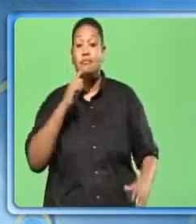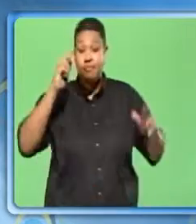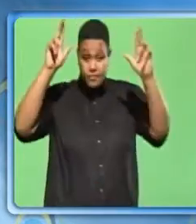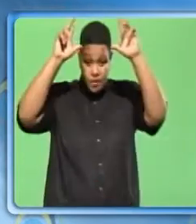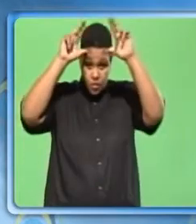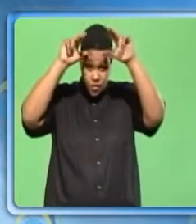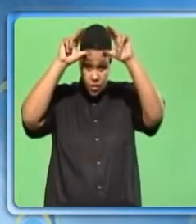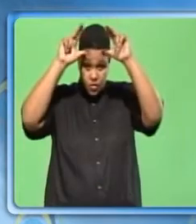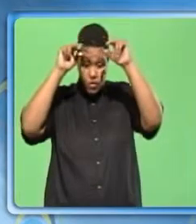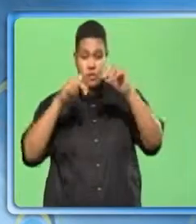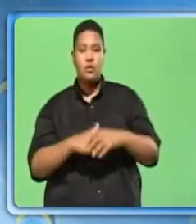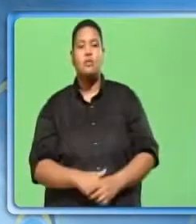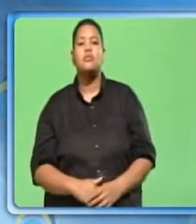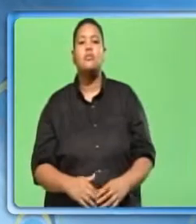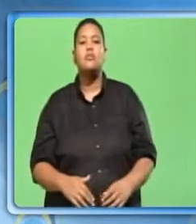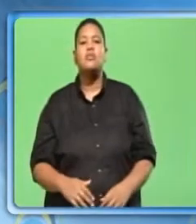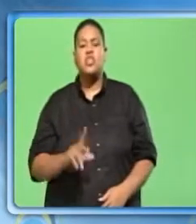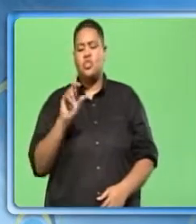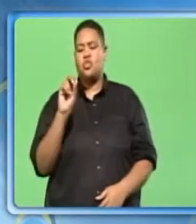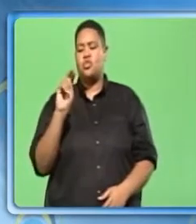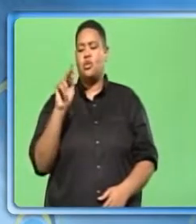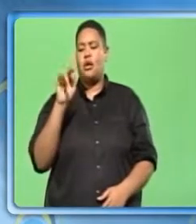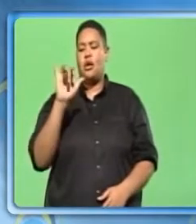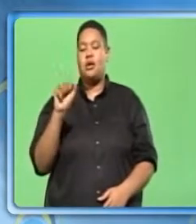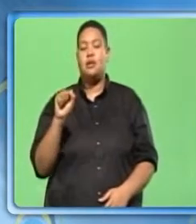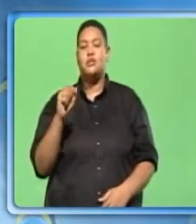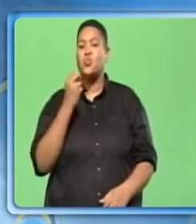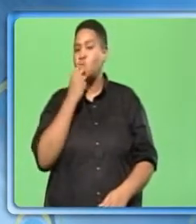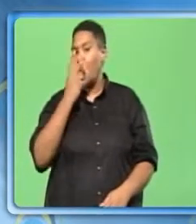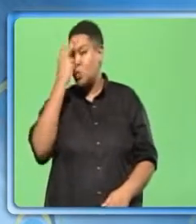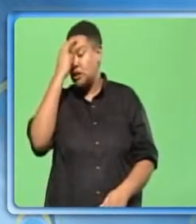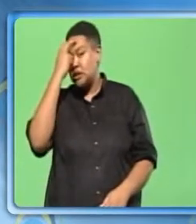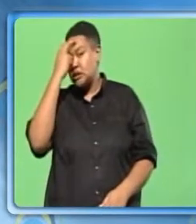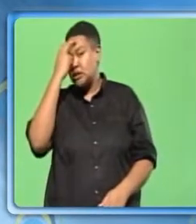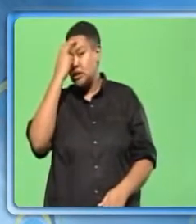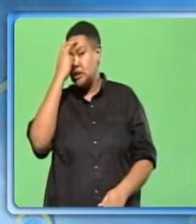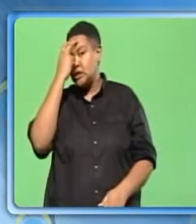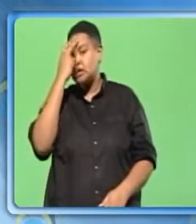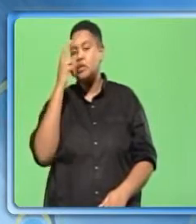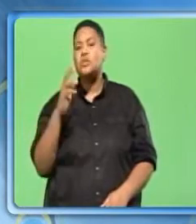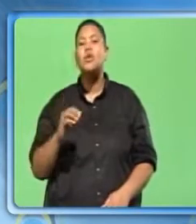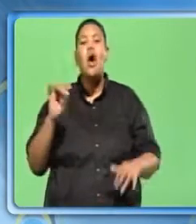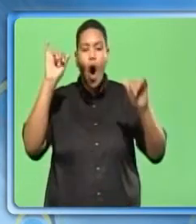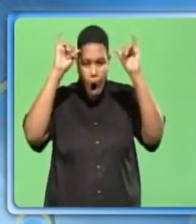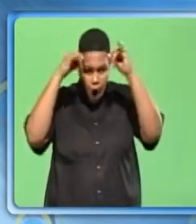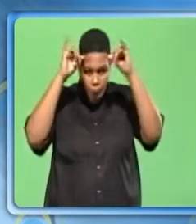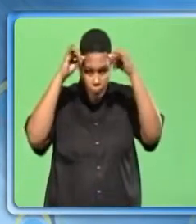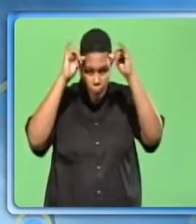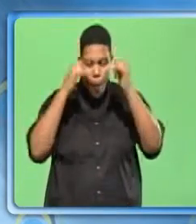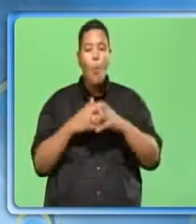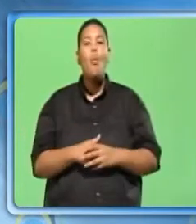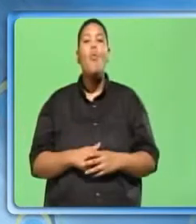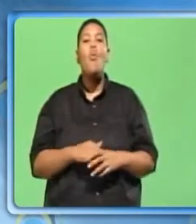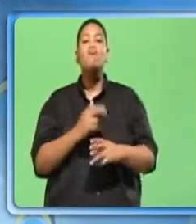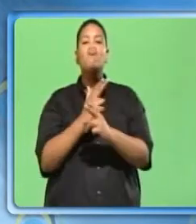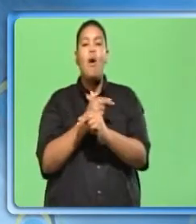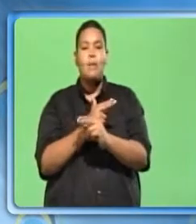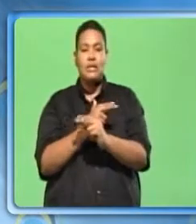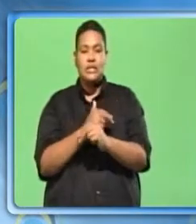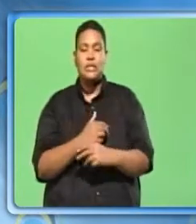Horses, donkeys, goats, cows,